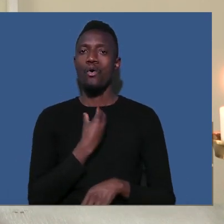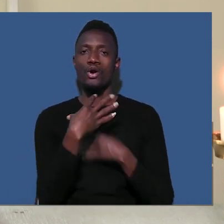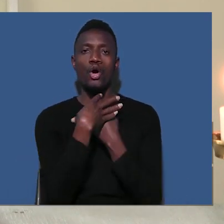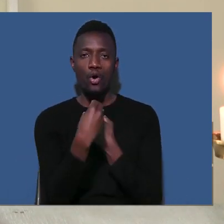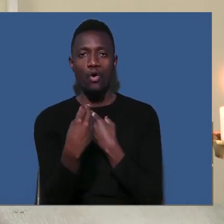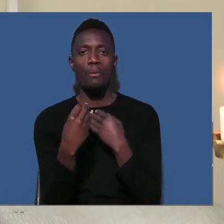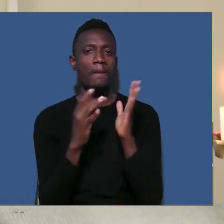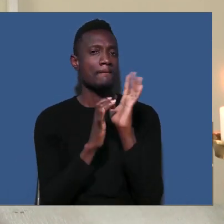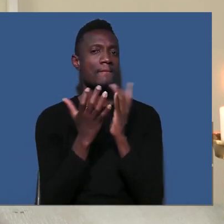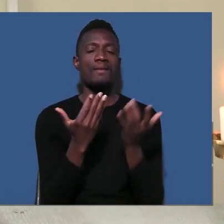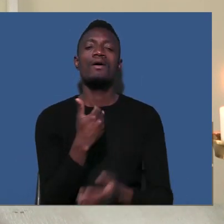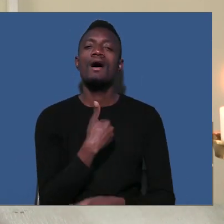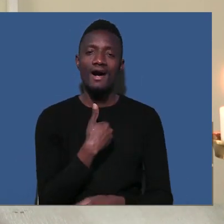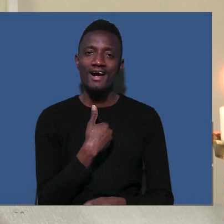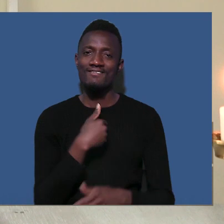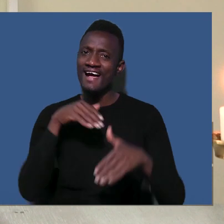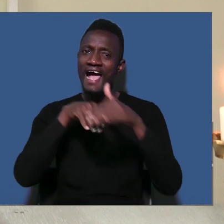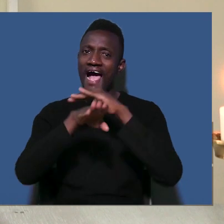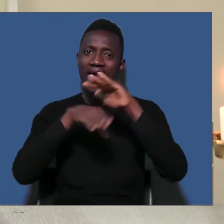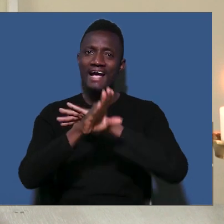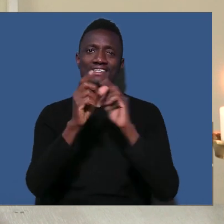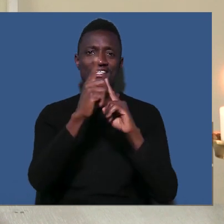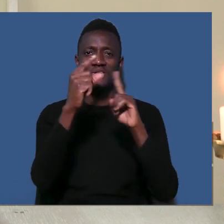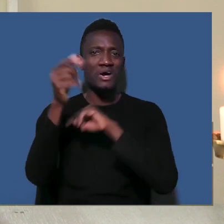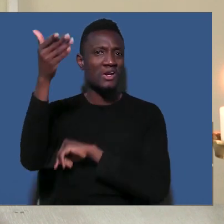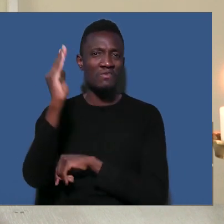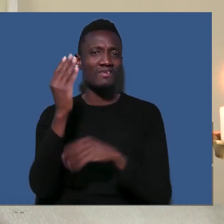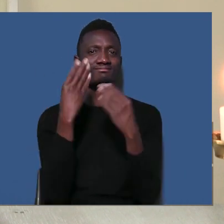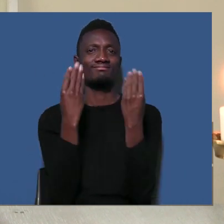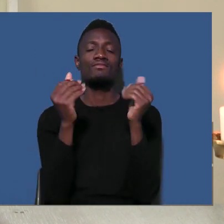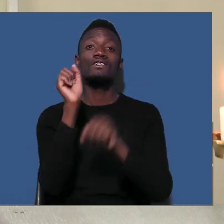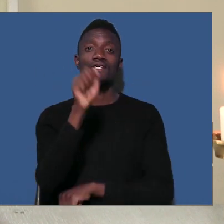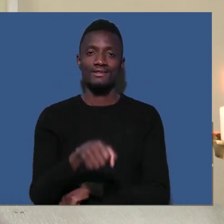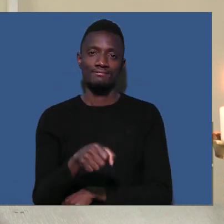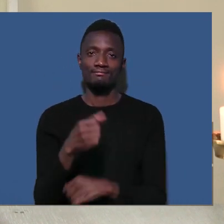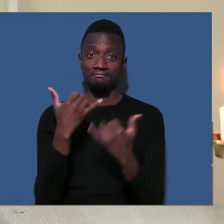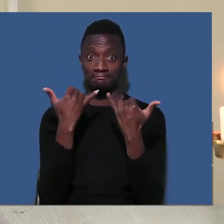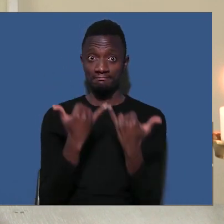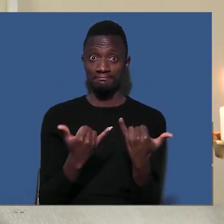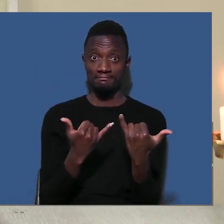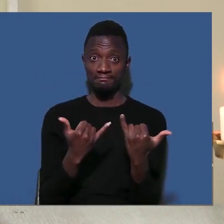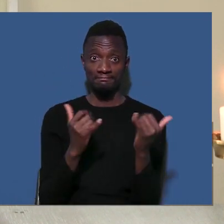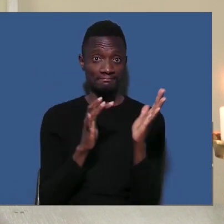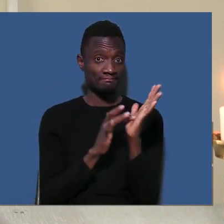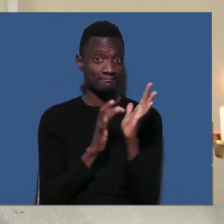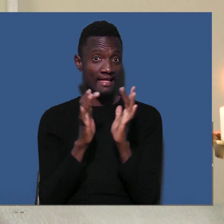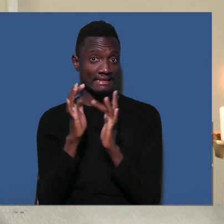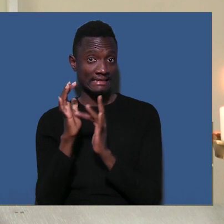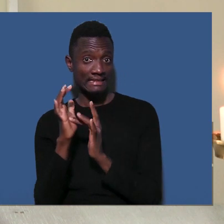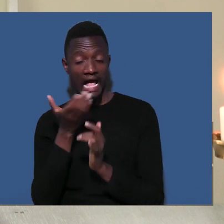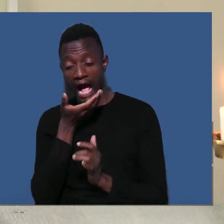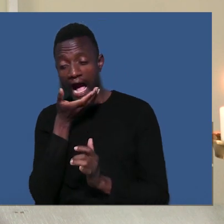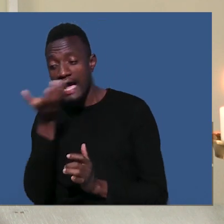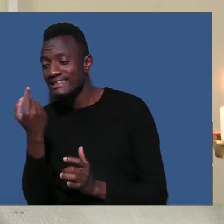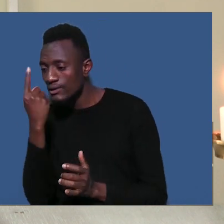are able to access the word of God. So here, you know, where Jesus was responding like that it